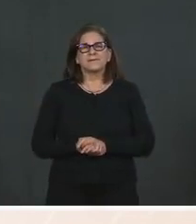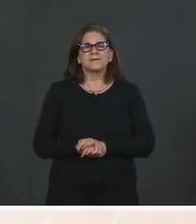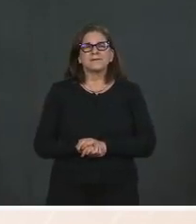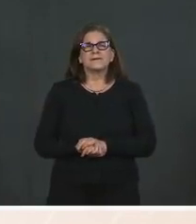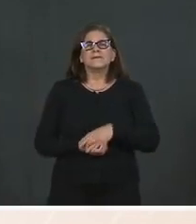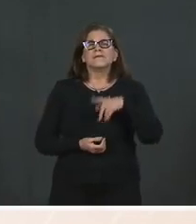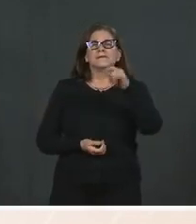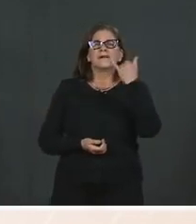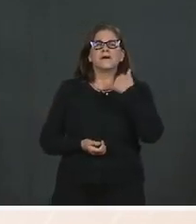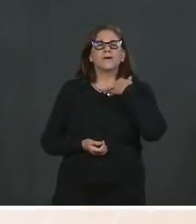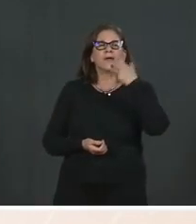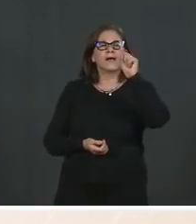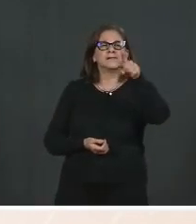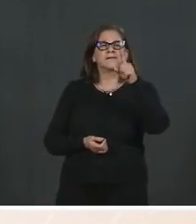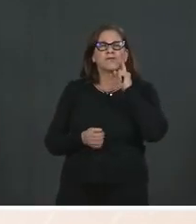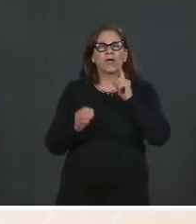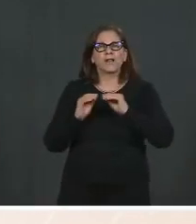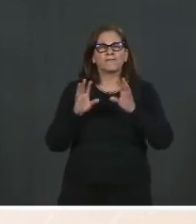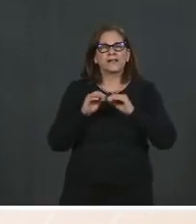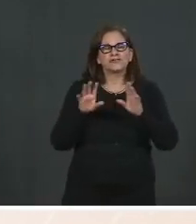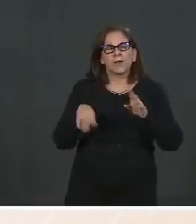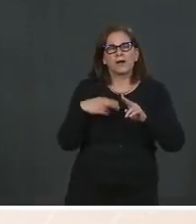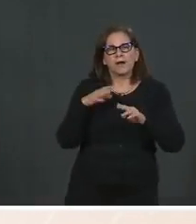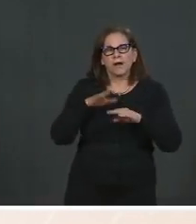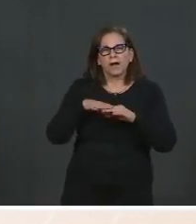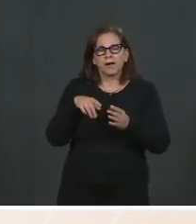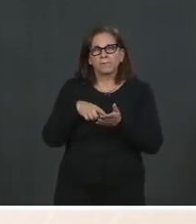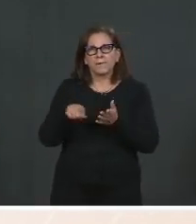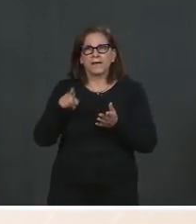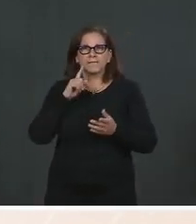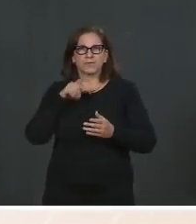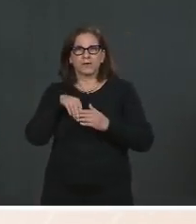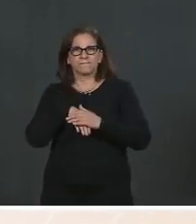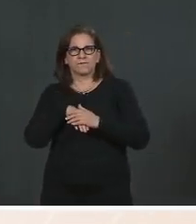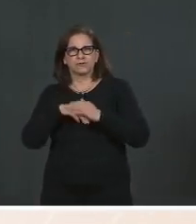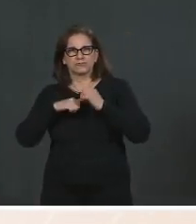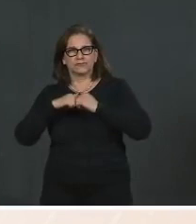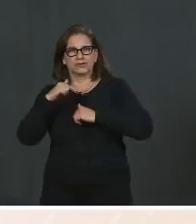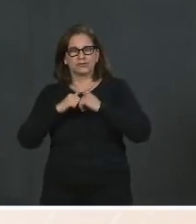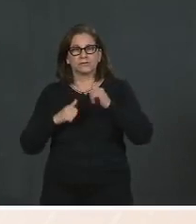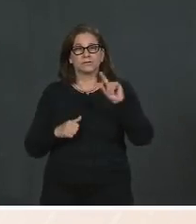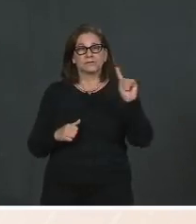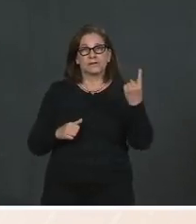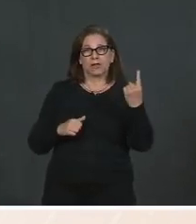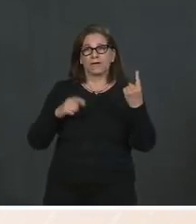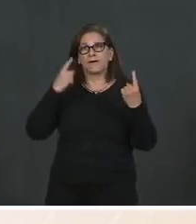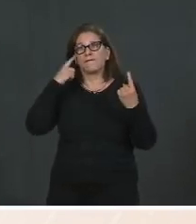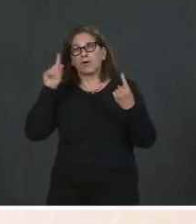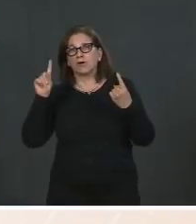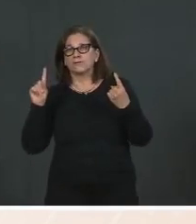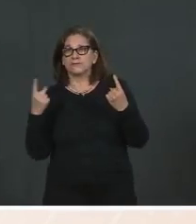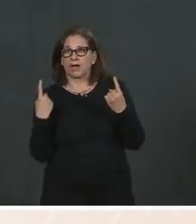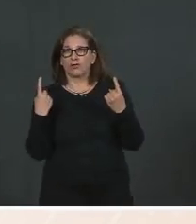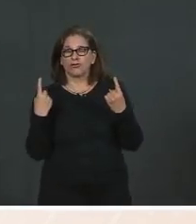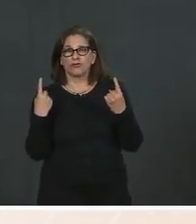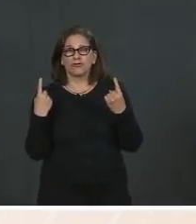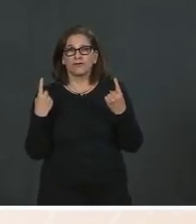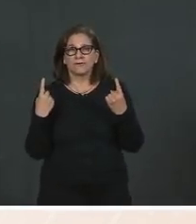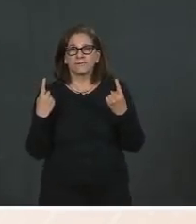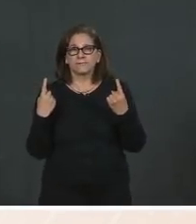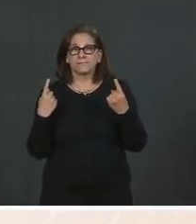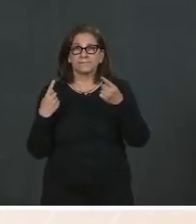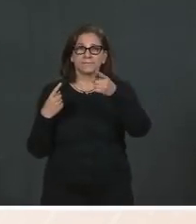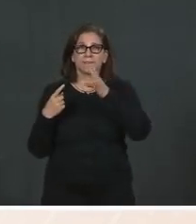for dollar, that the infrastructure component would be paid for dollar, were you applying that also to the entirety of the package that'll be released